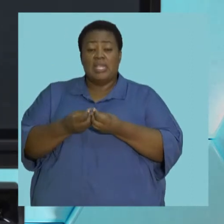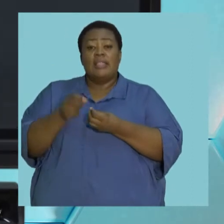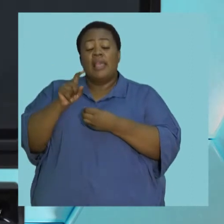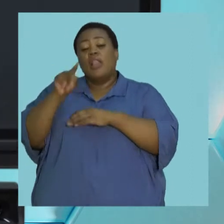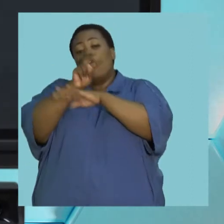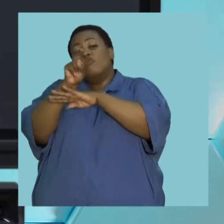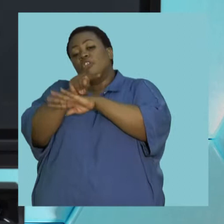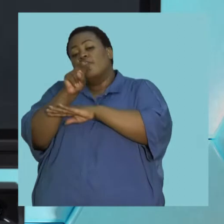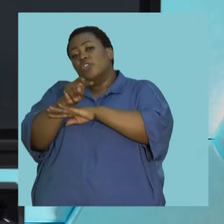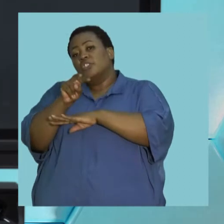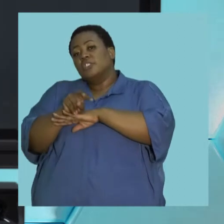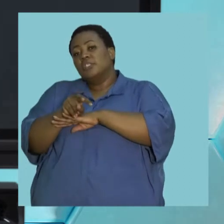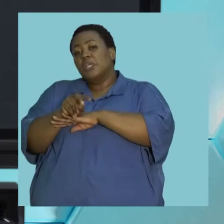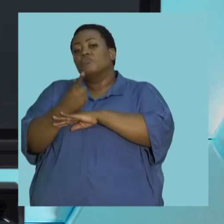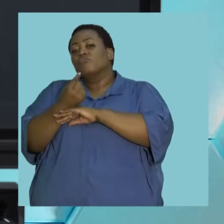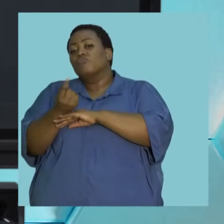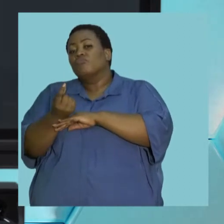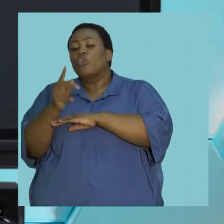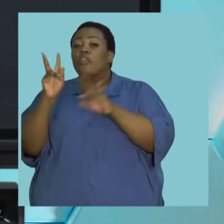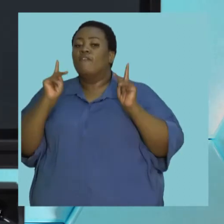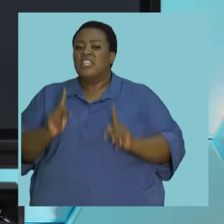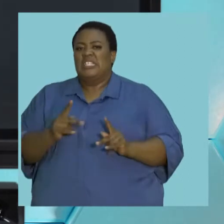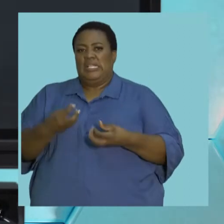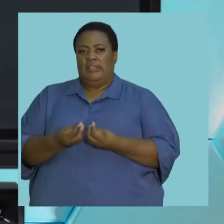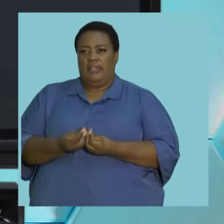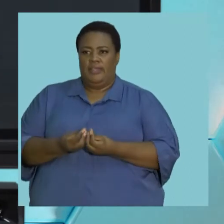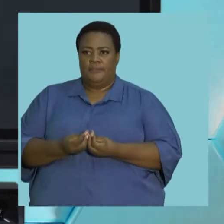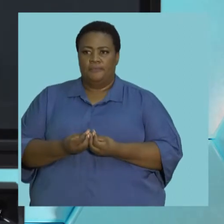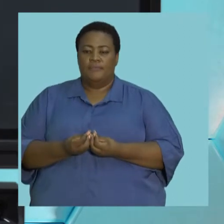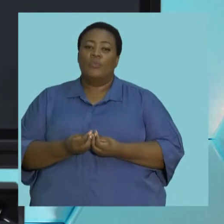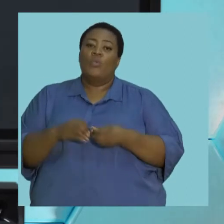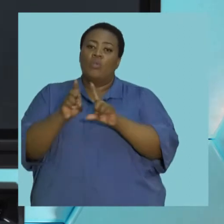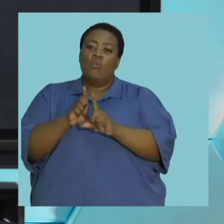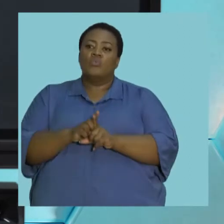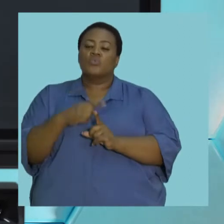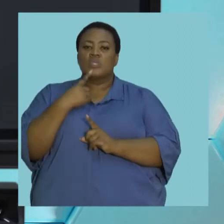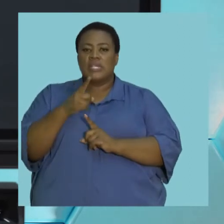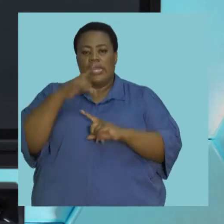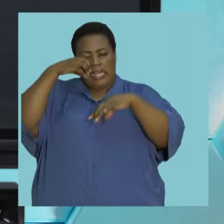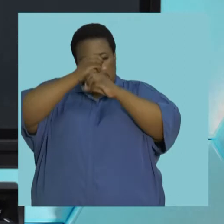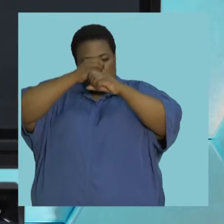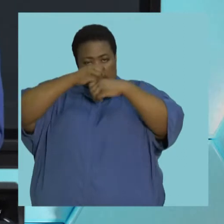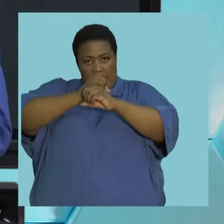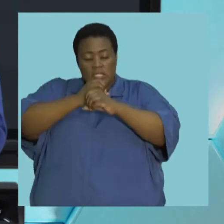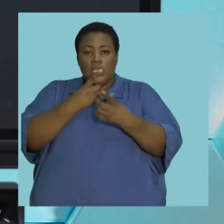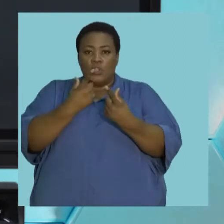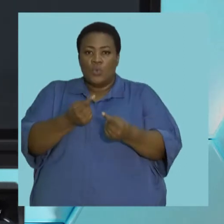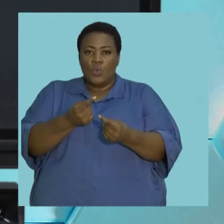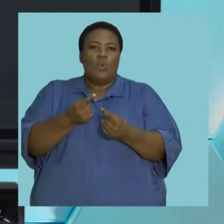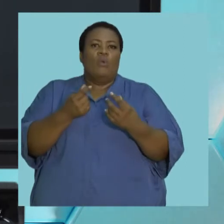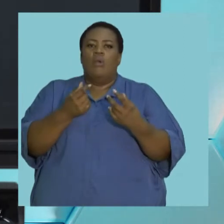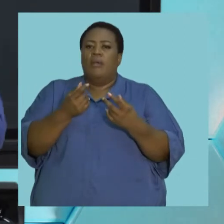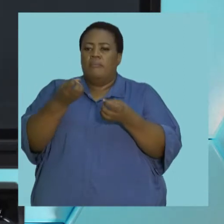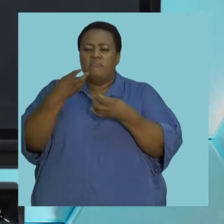is an observation that you're making around a physical property. As we also mentioned, that there are experiments that